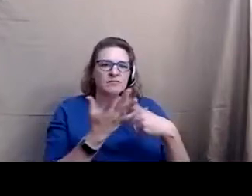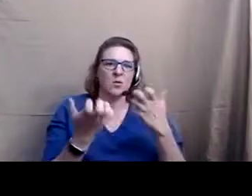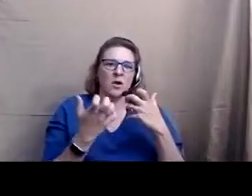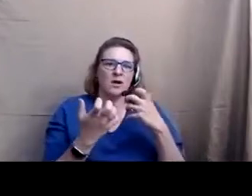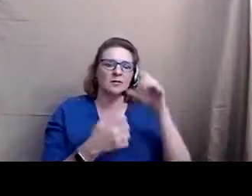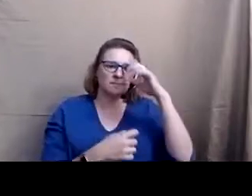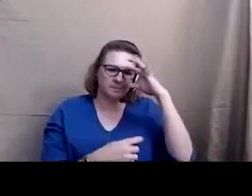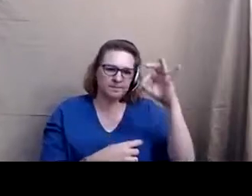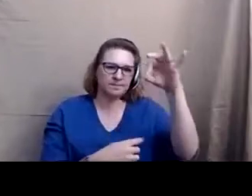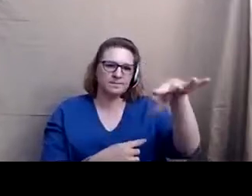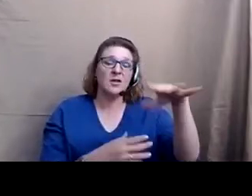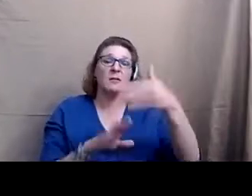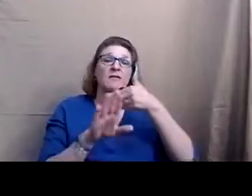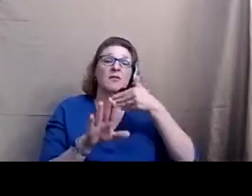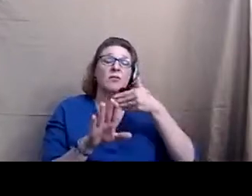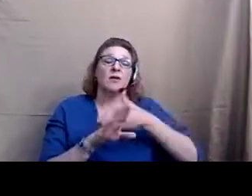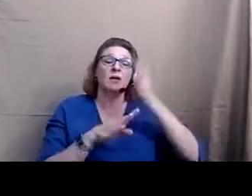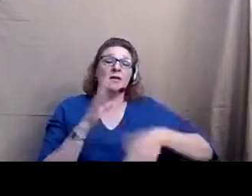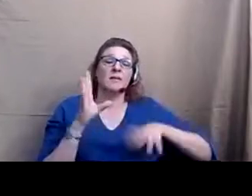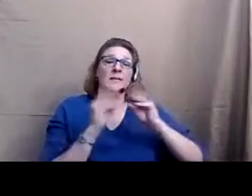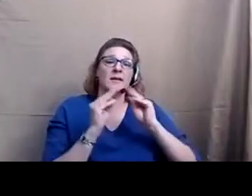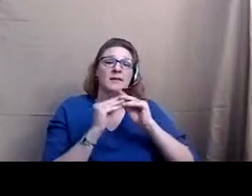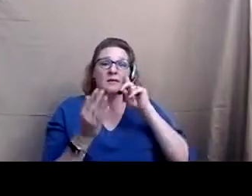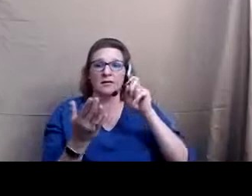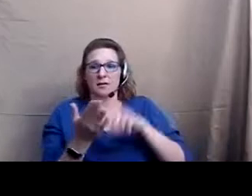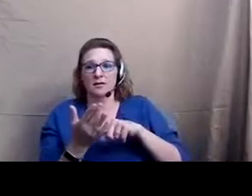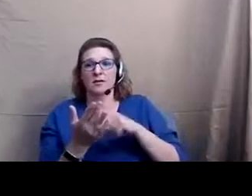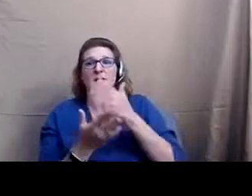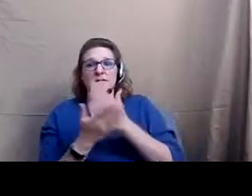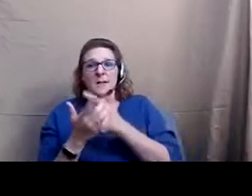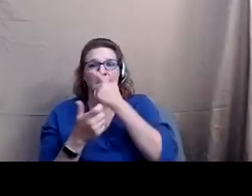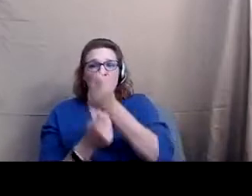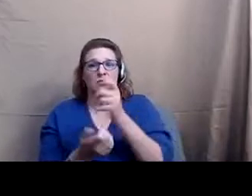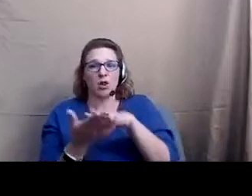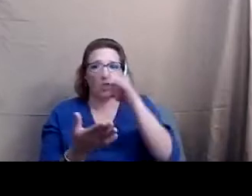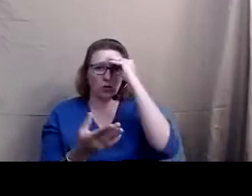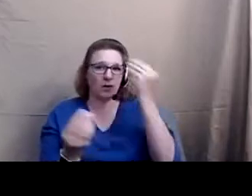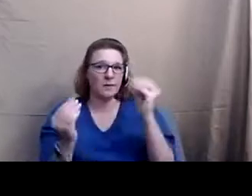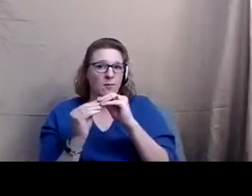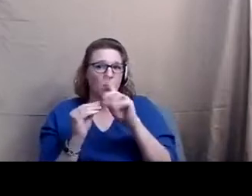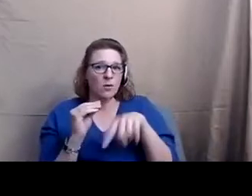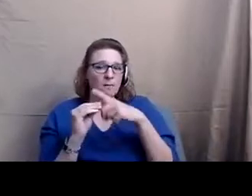things before I end the meeting. I noticed there was some interest in learning more about